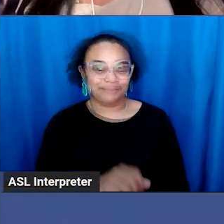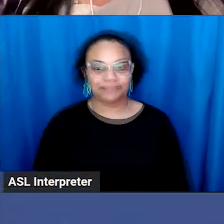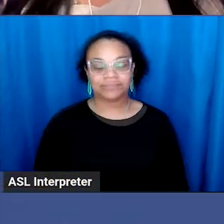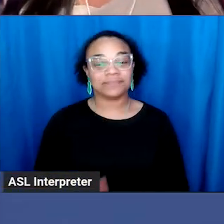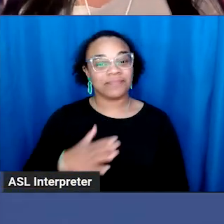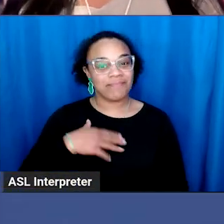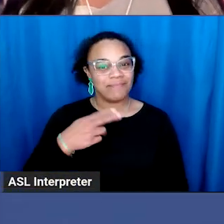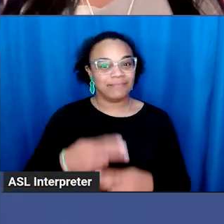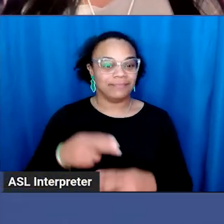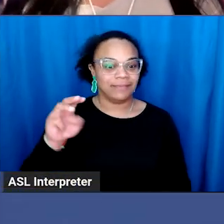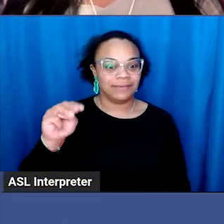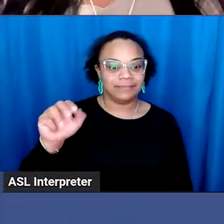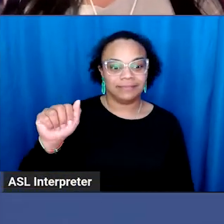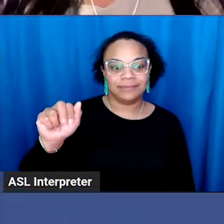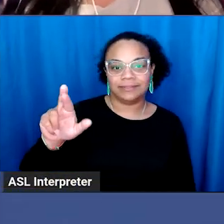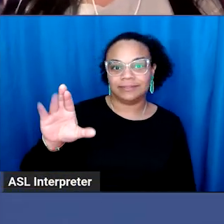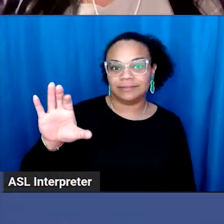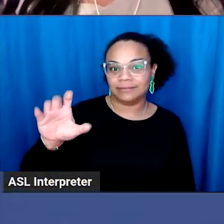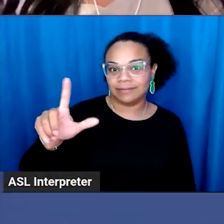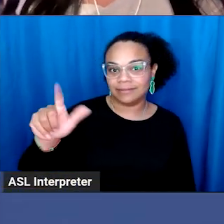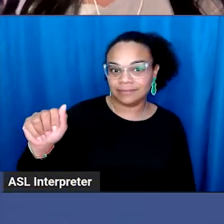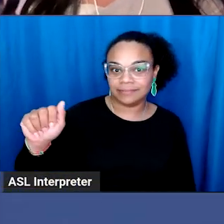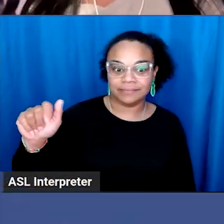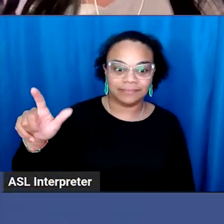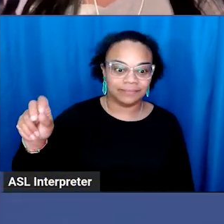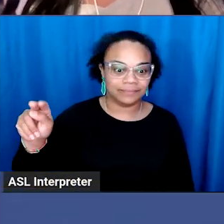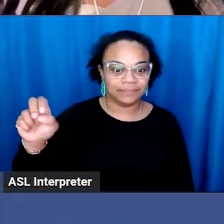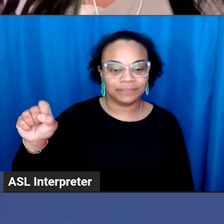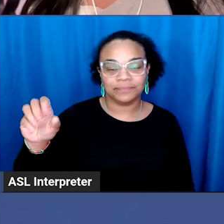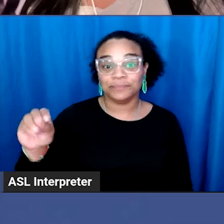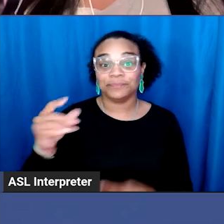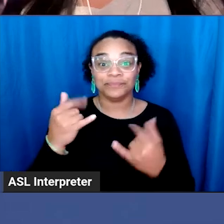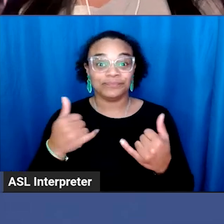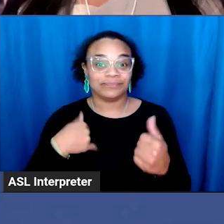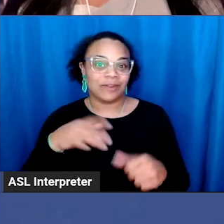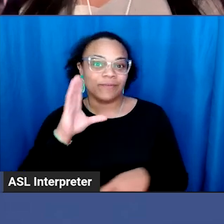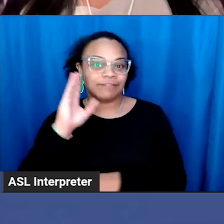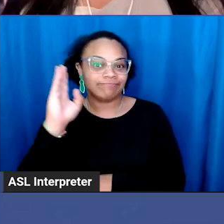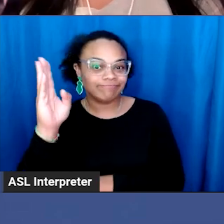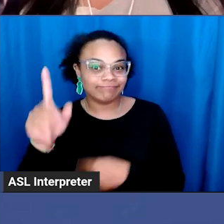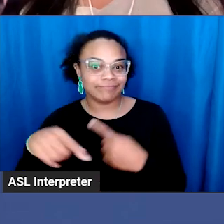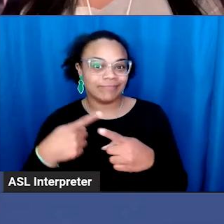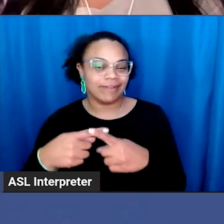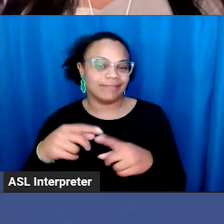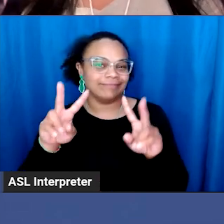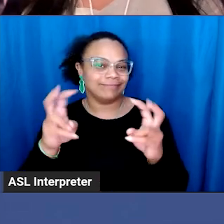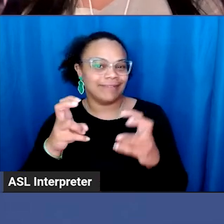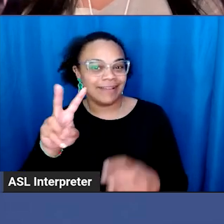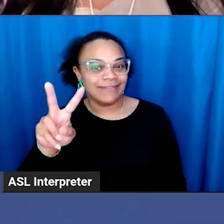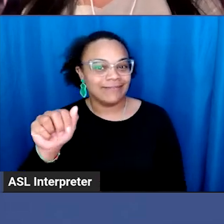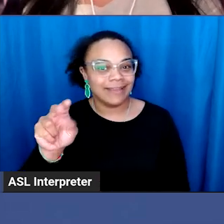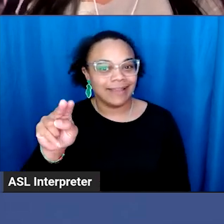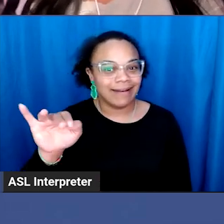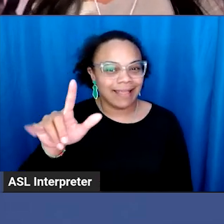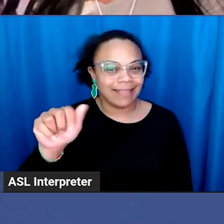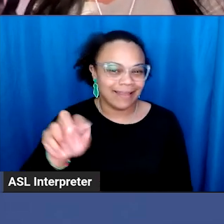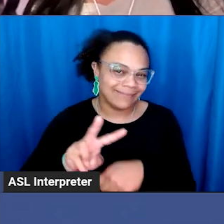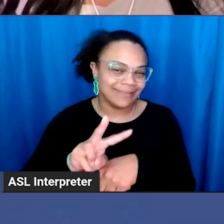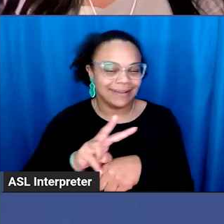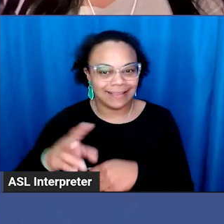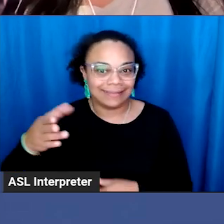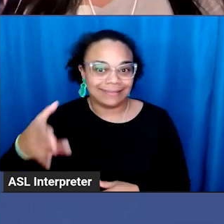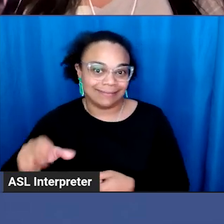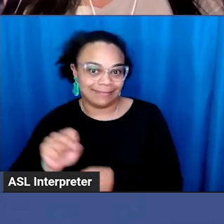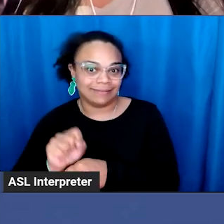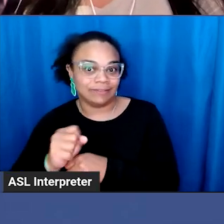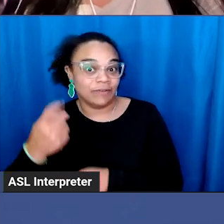So, my name is Marcella Alonso, and today I'm talking about vanilla side hustles for sex